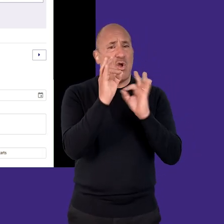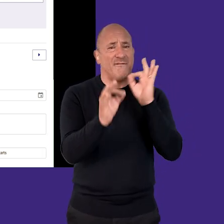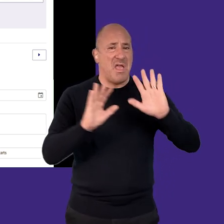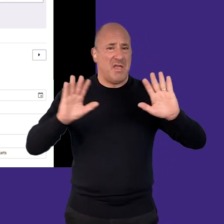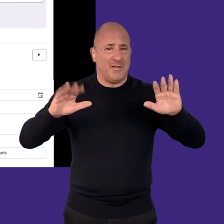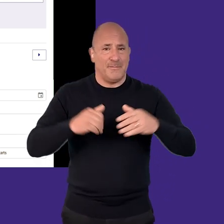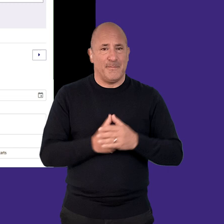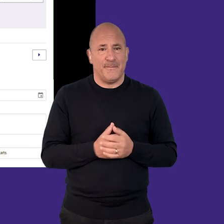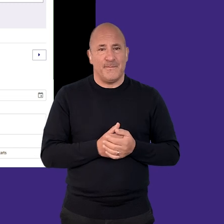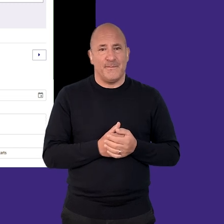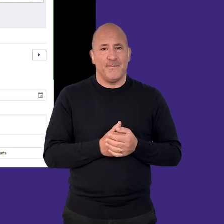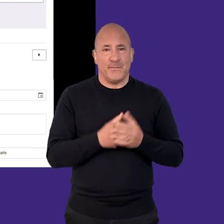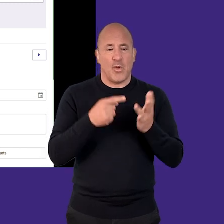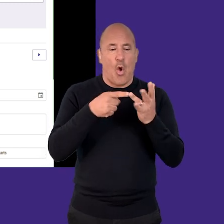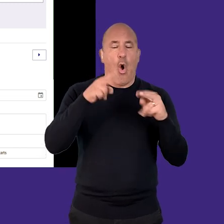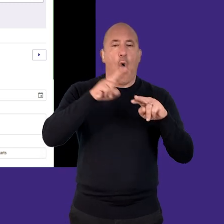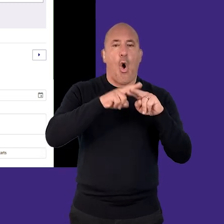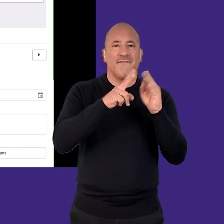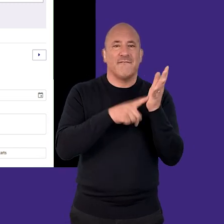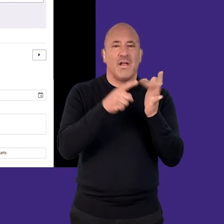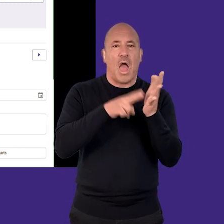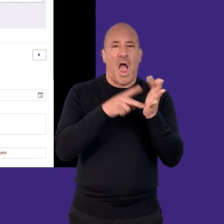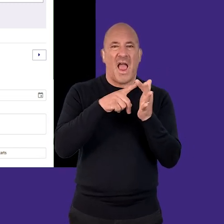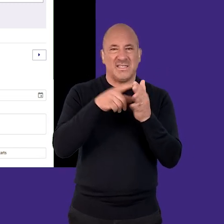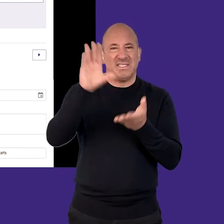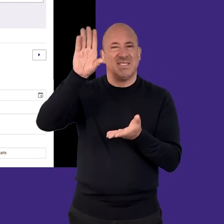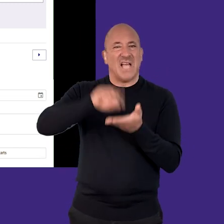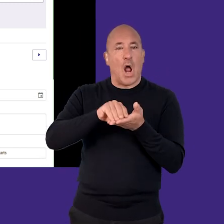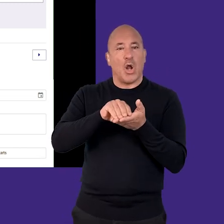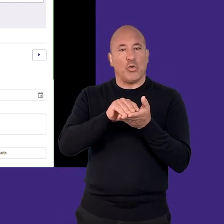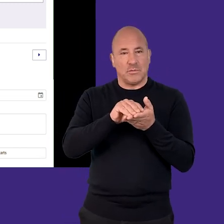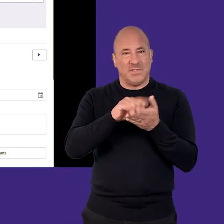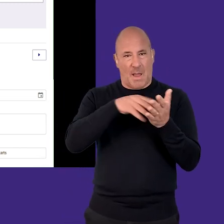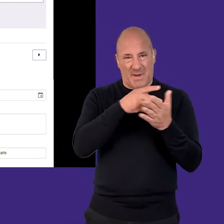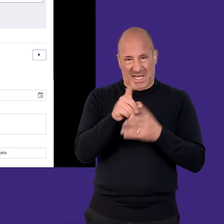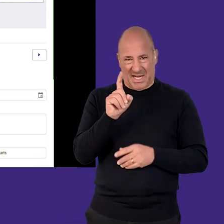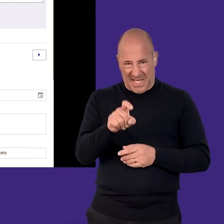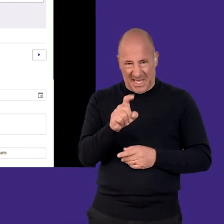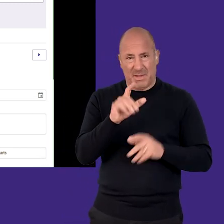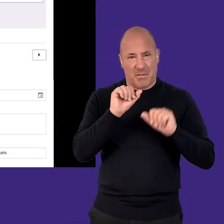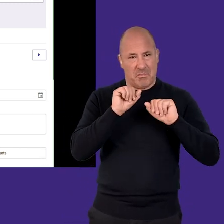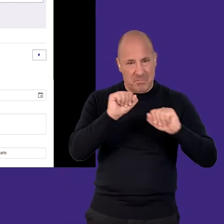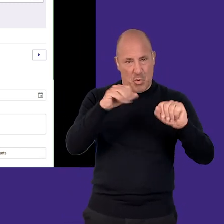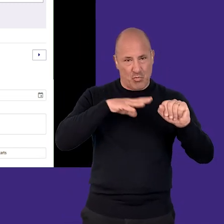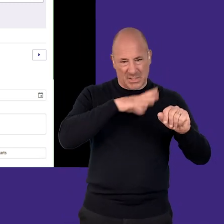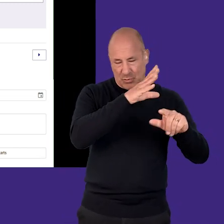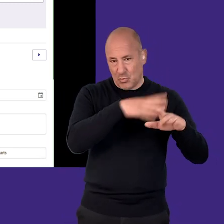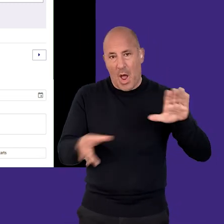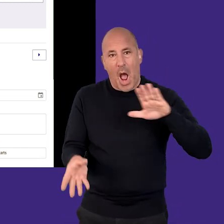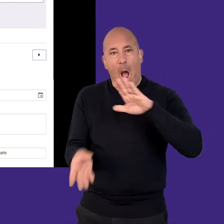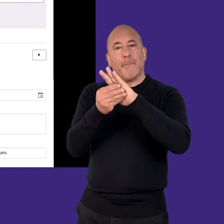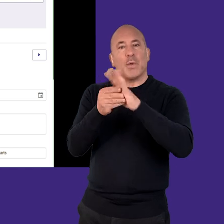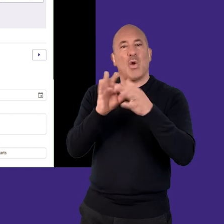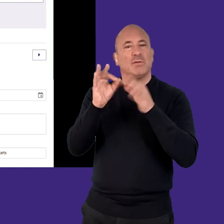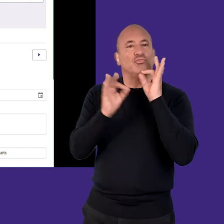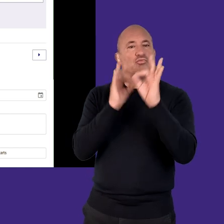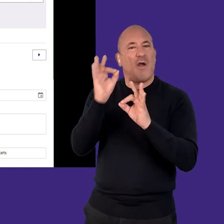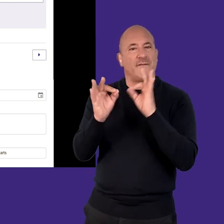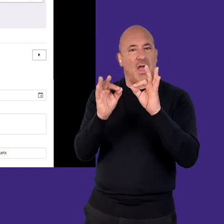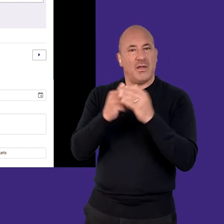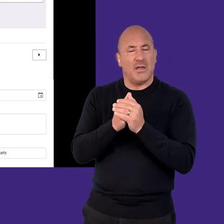for each survey. Click Download Offline Template to get a personalized upload template for your